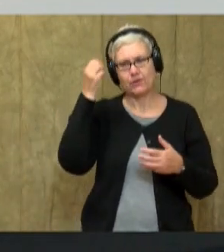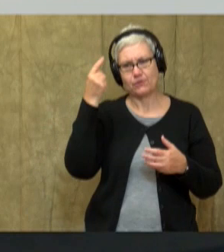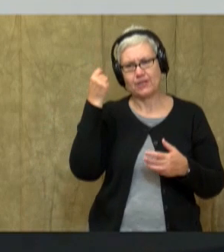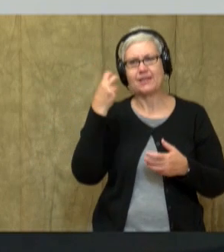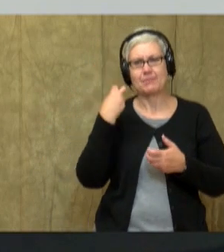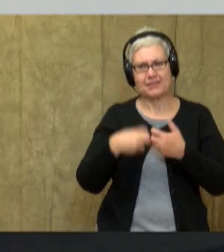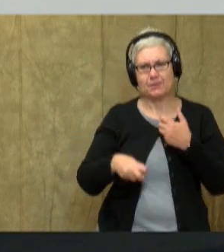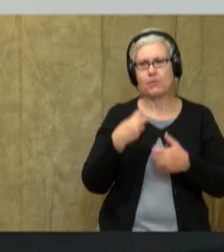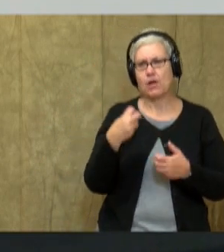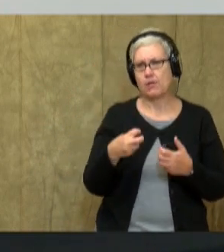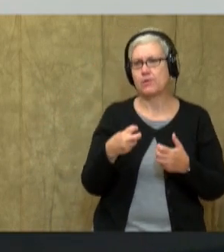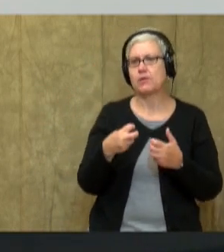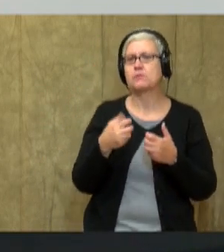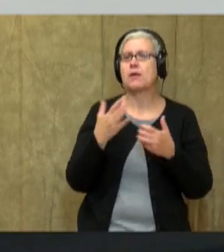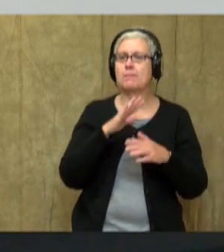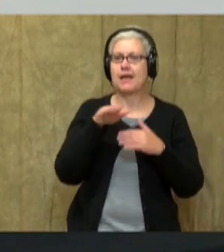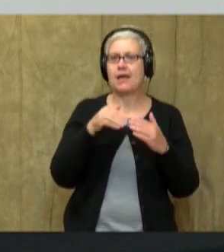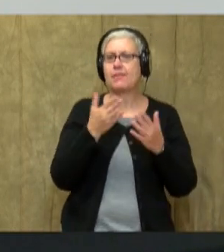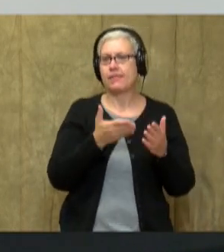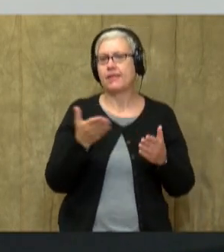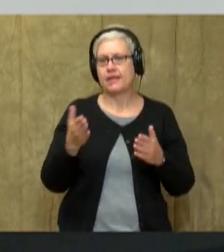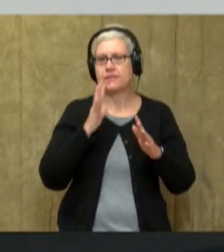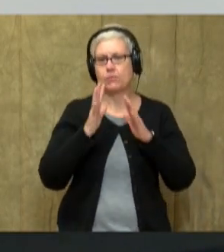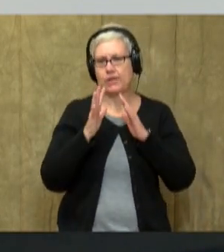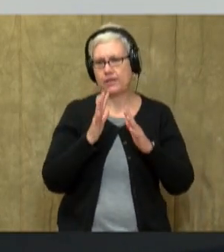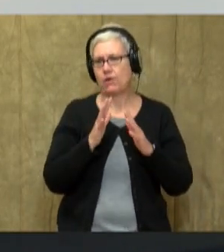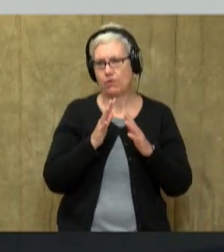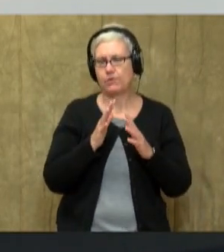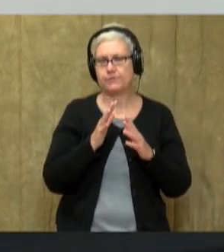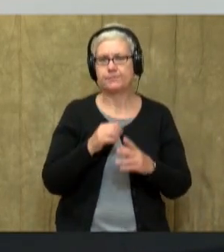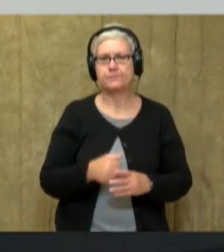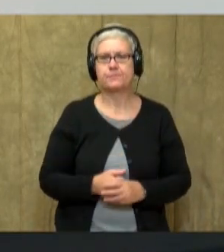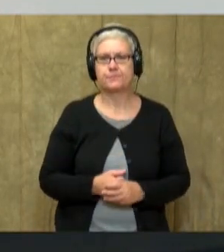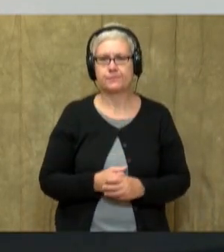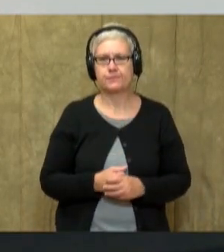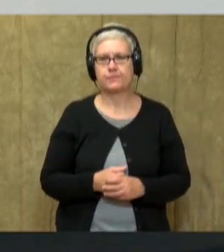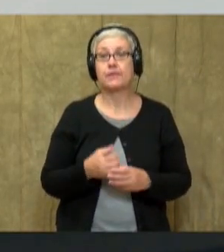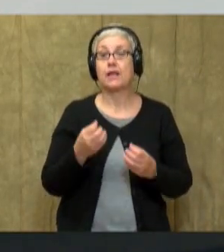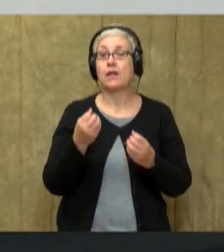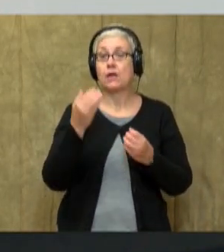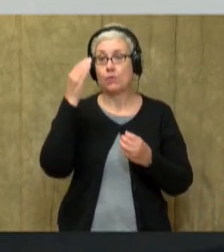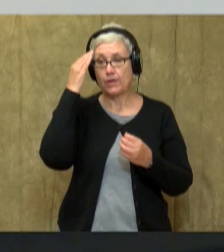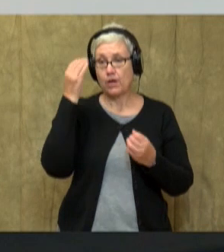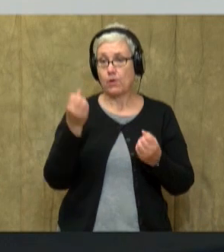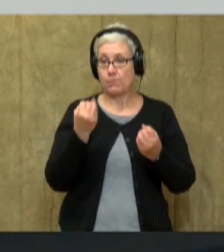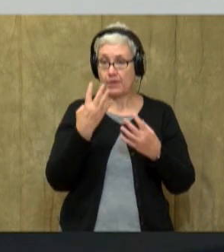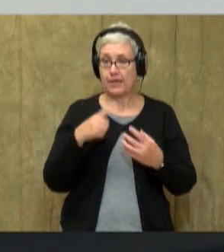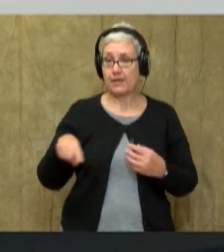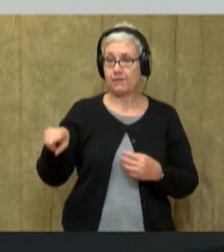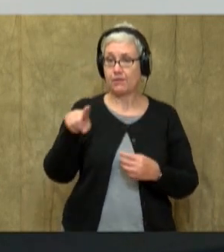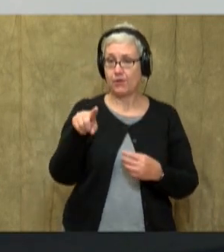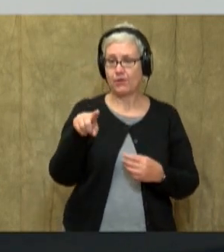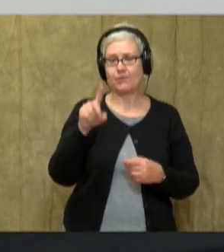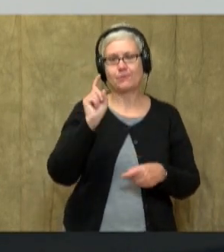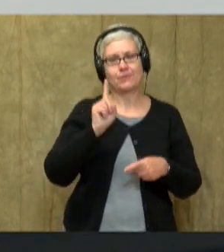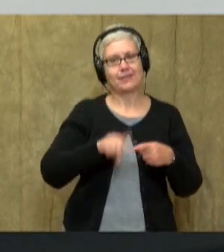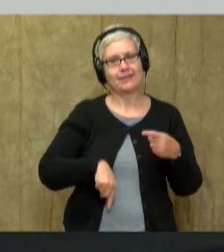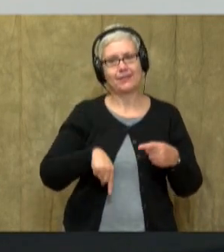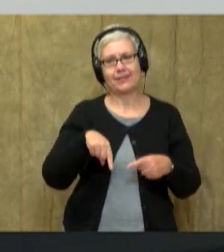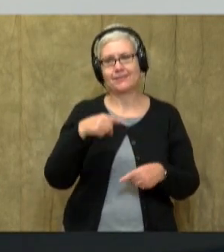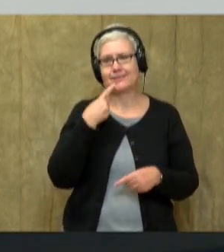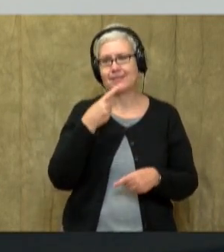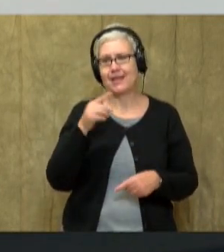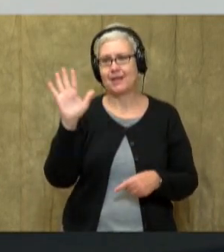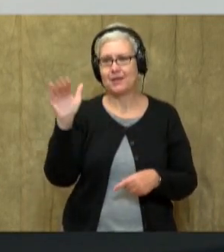some things that we're going to talk about. And as we go through this, we'll look at those. We also know that many of you were not able to say goodbye to your teachers